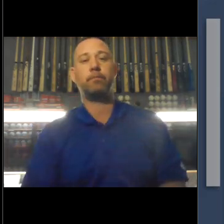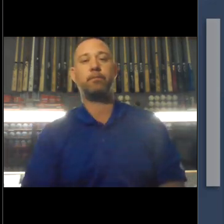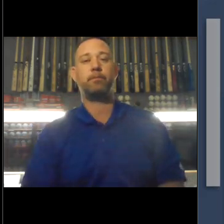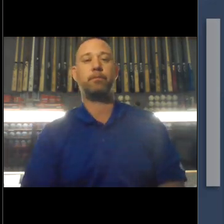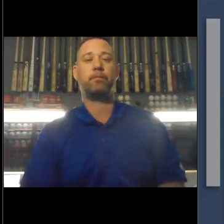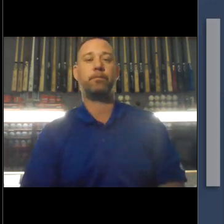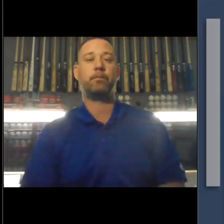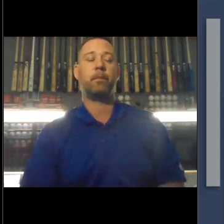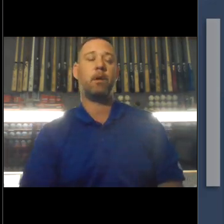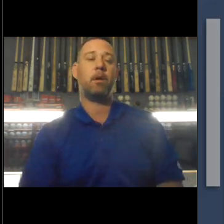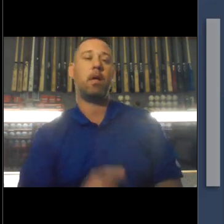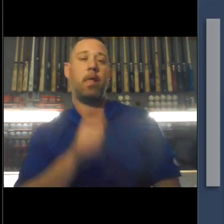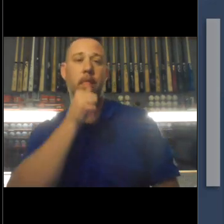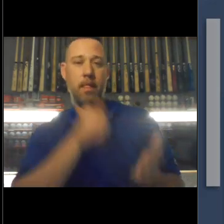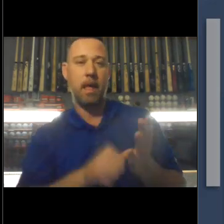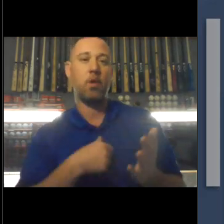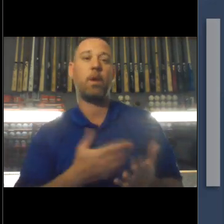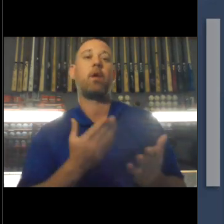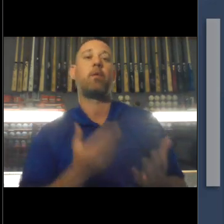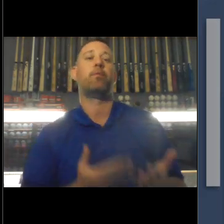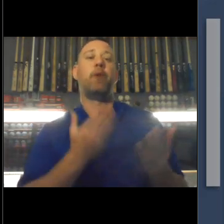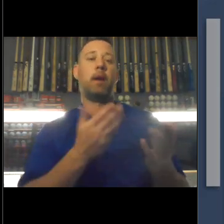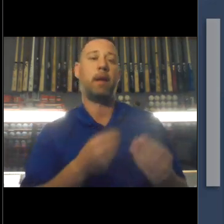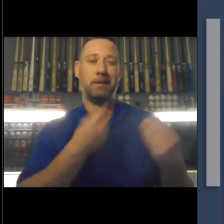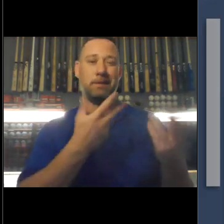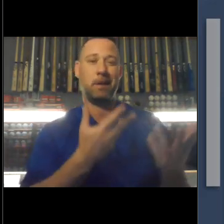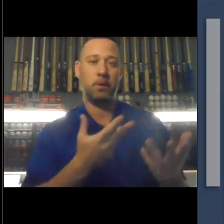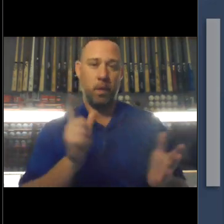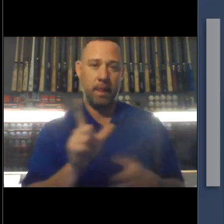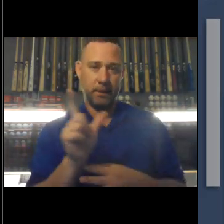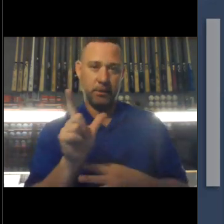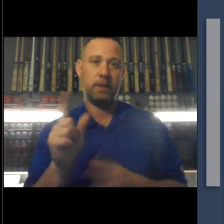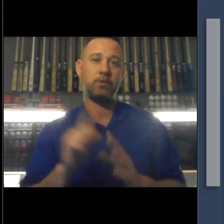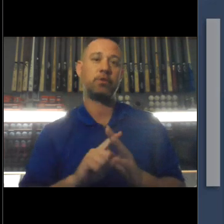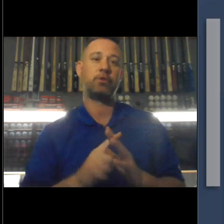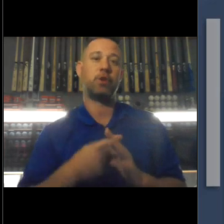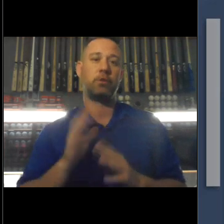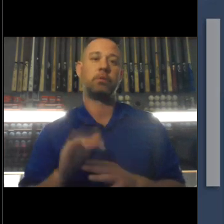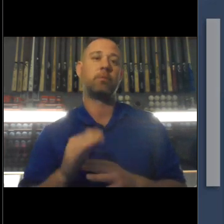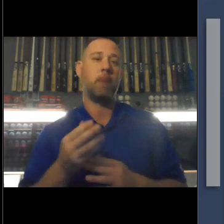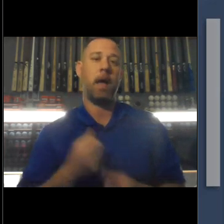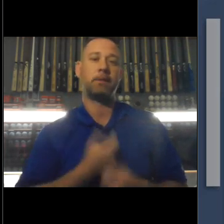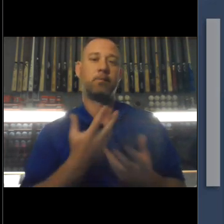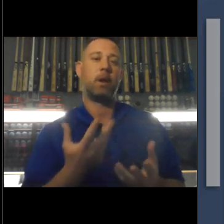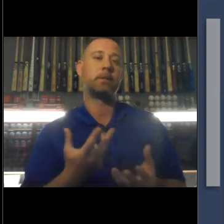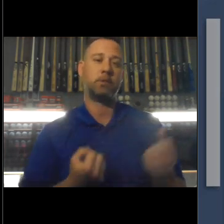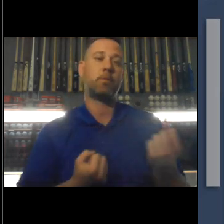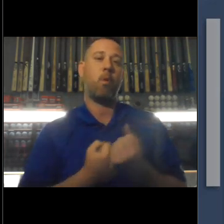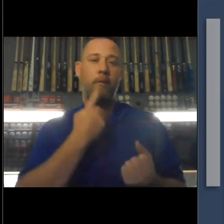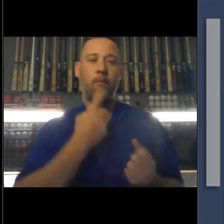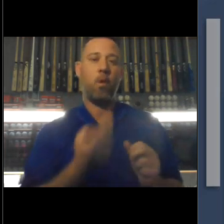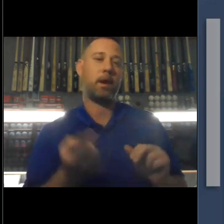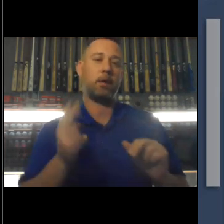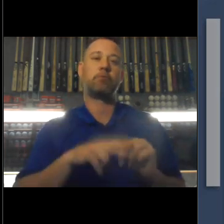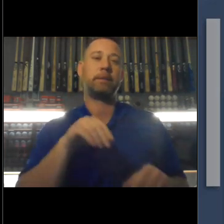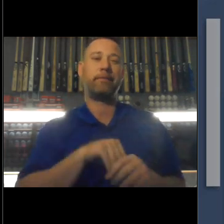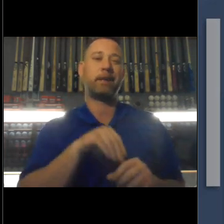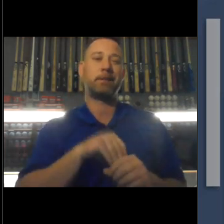The letter that we are recommending you send to the legislature starts by expressing support for the increased investments